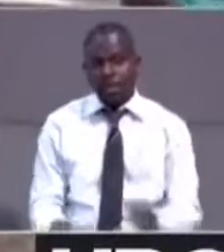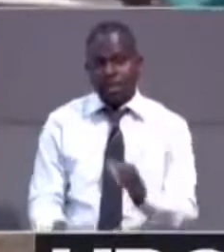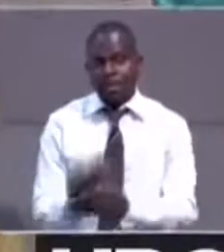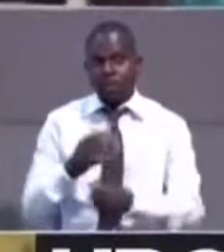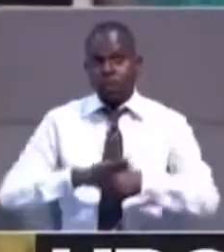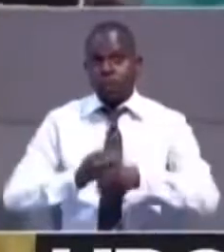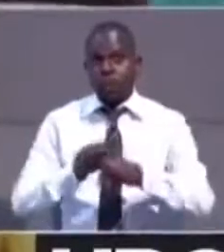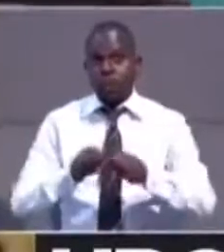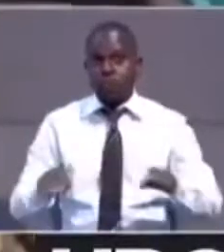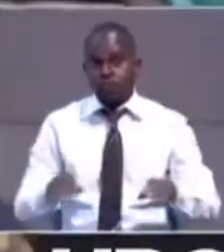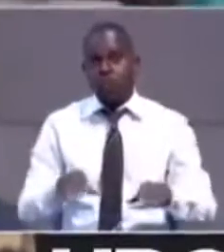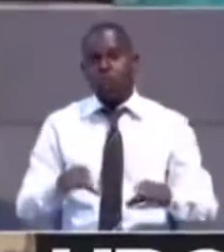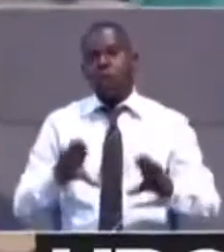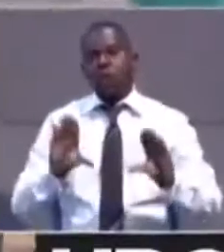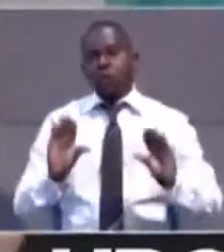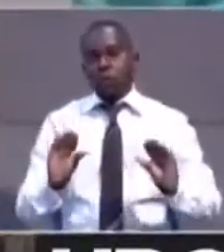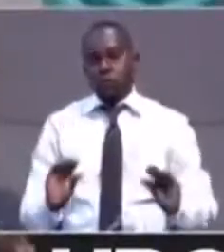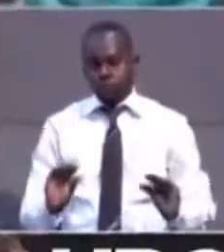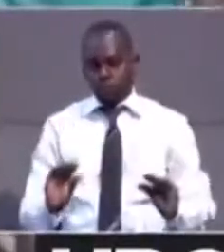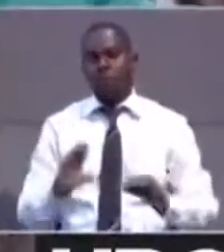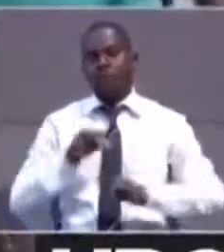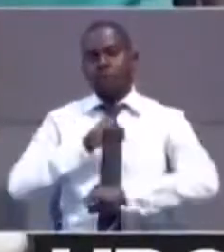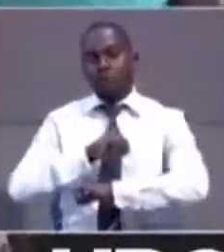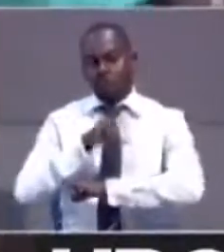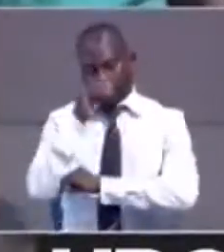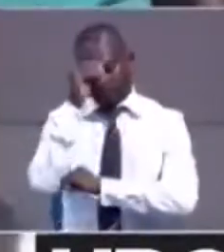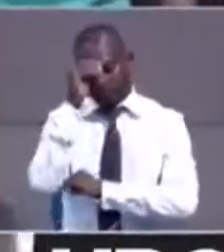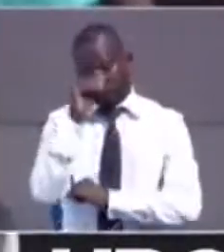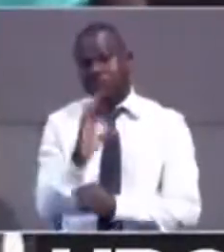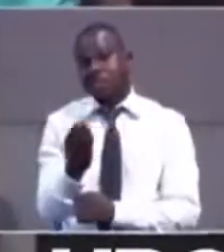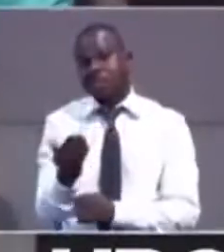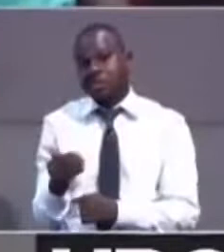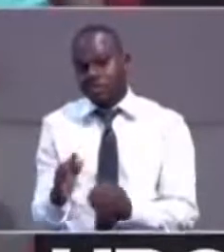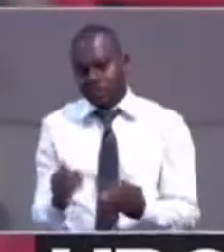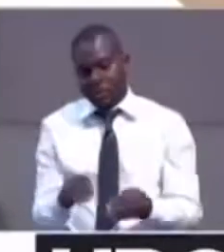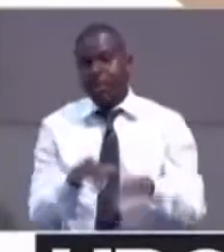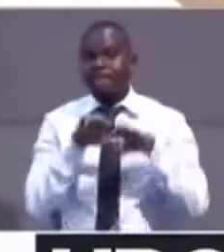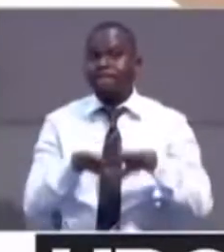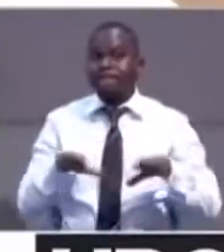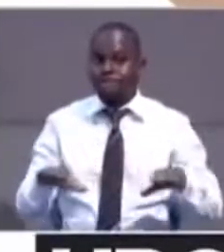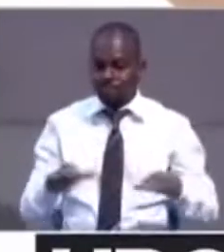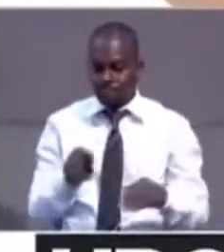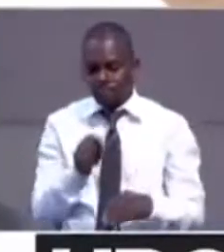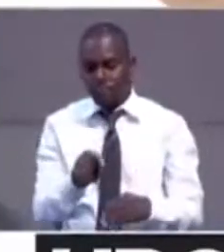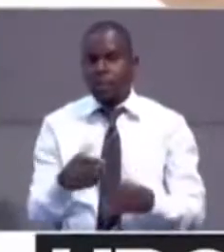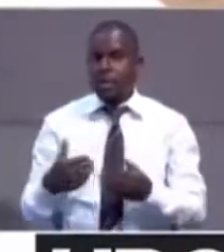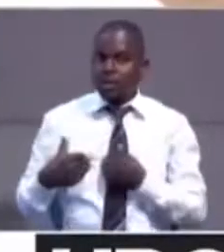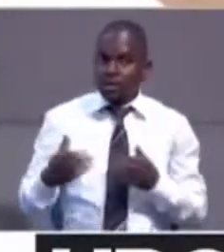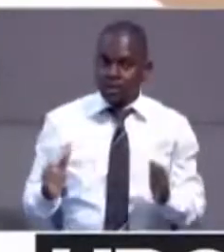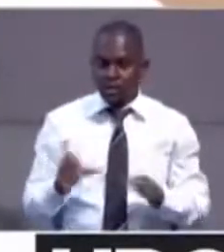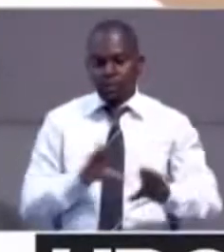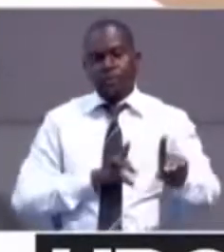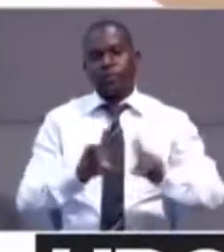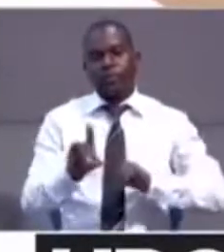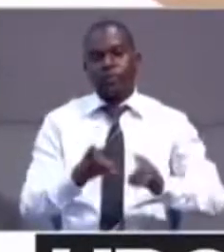The outbreak of COVID-19 has retarded the education system, leaving many children subjecting to aggressive marketing. This has been